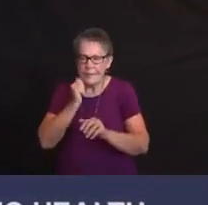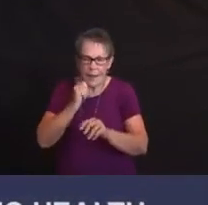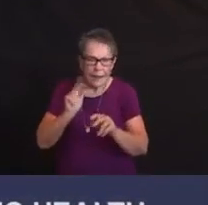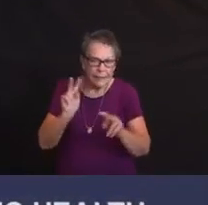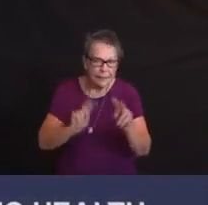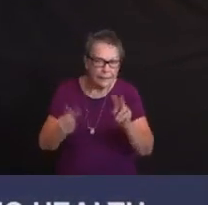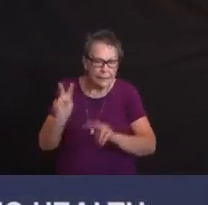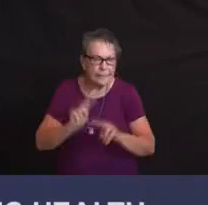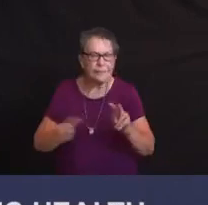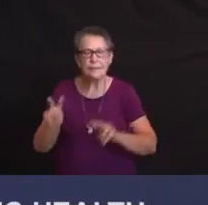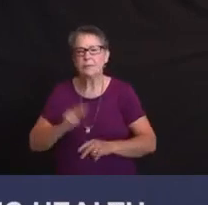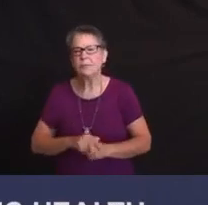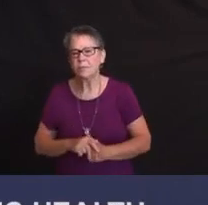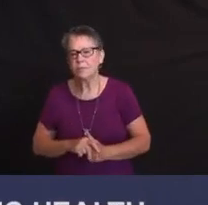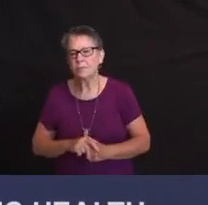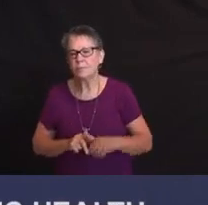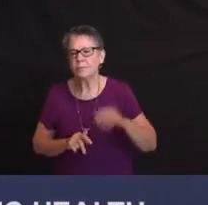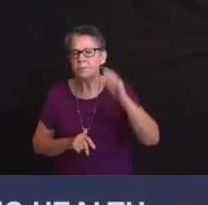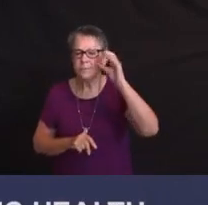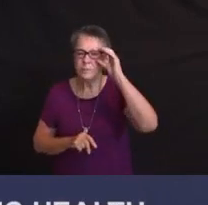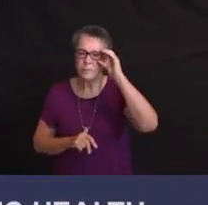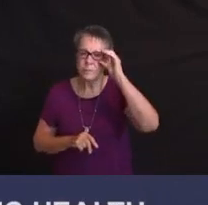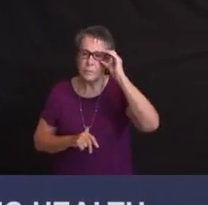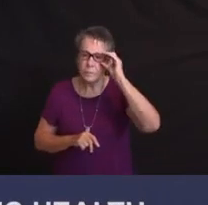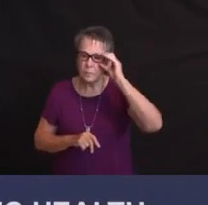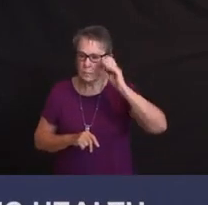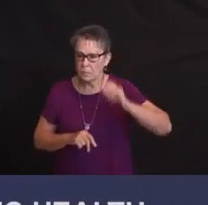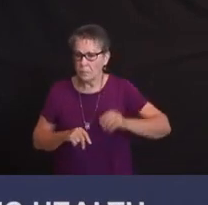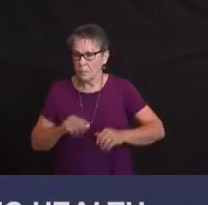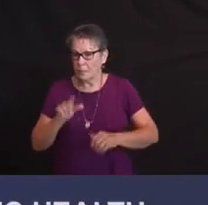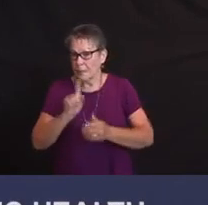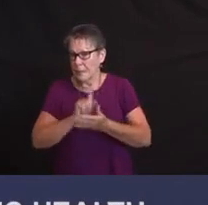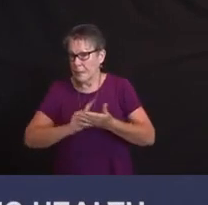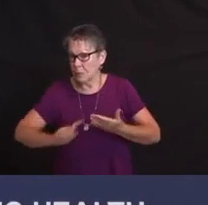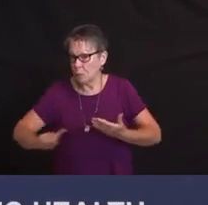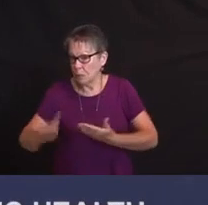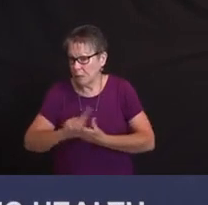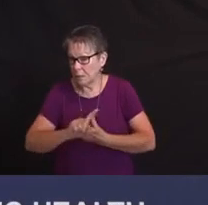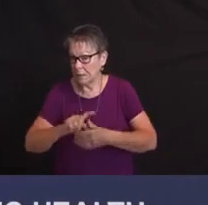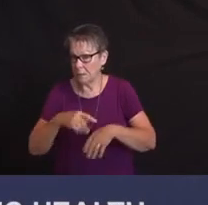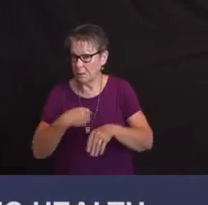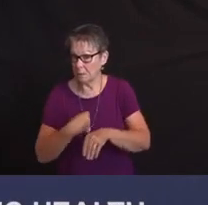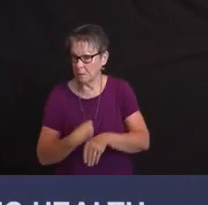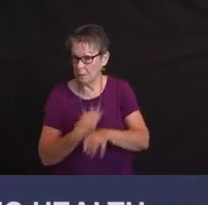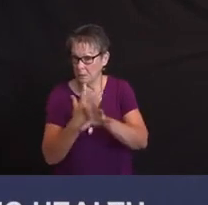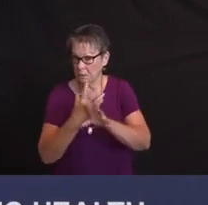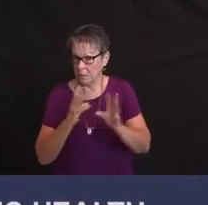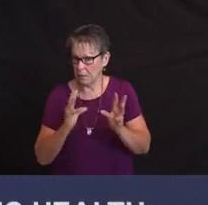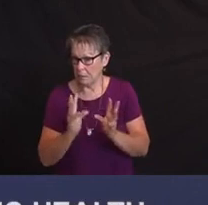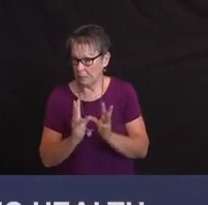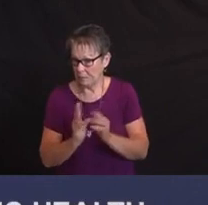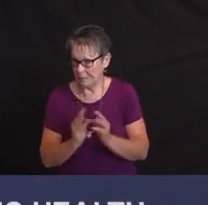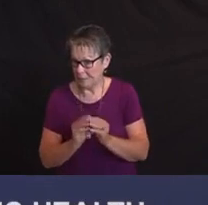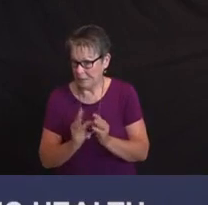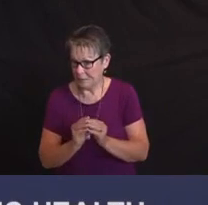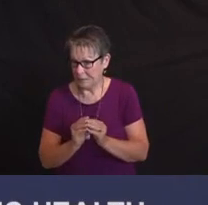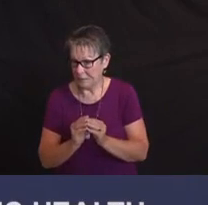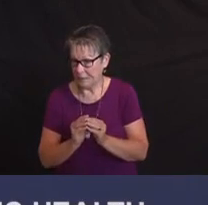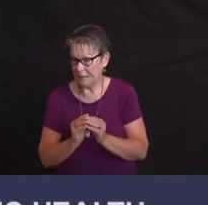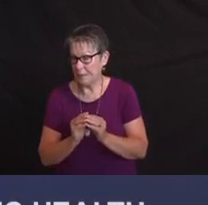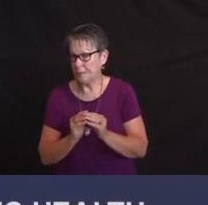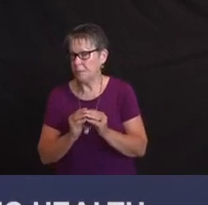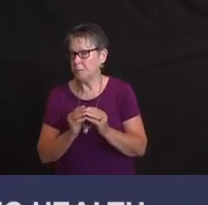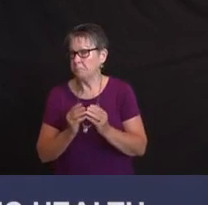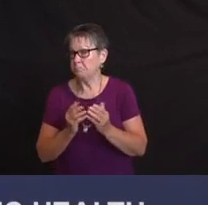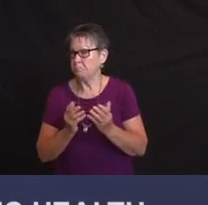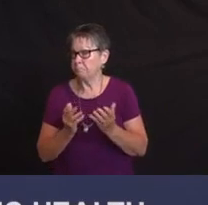I mentioned we'll be virtually with you next week, so we'll be, unless you hear otherwise, Mahan's keeping an eye on us here. Unless you hear otherwise,